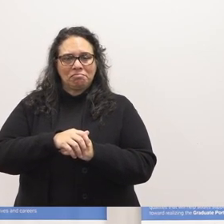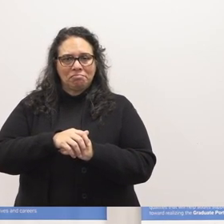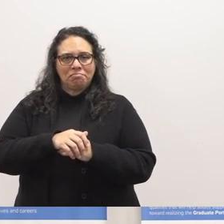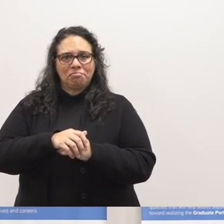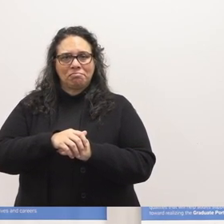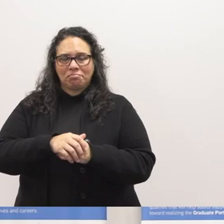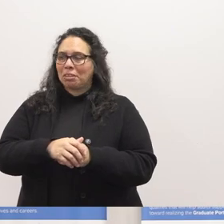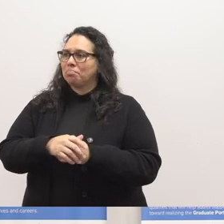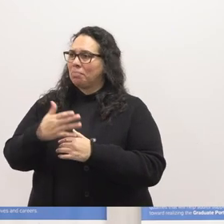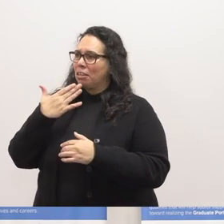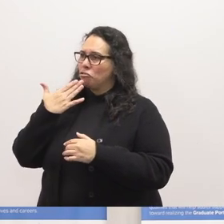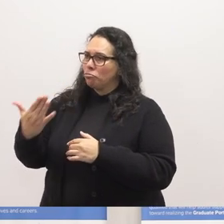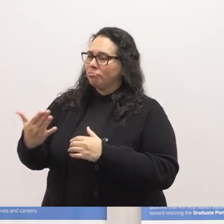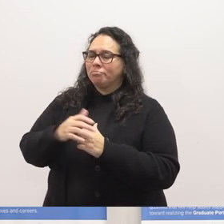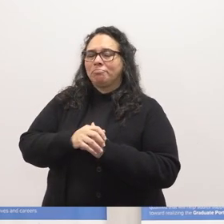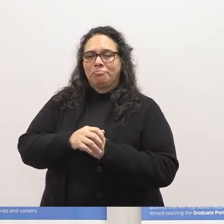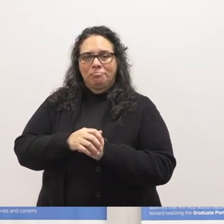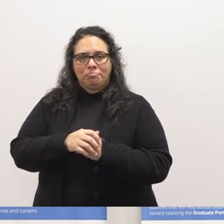Thank you.